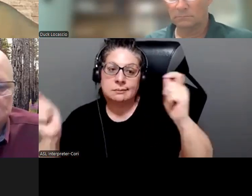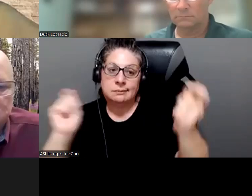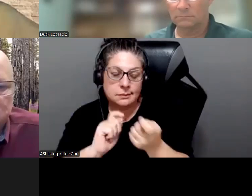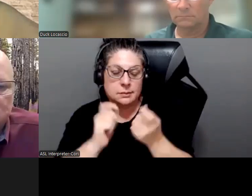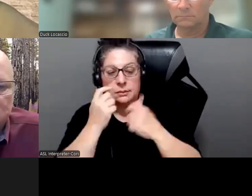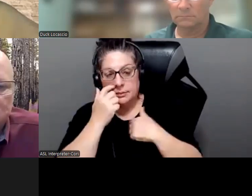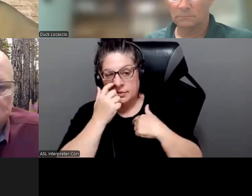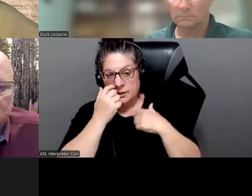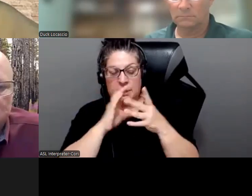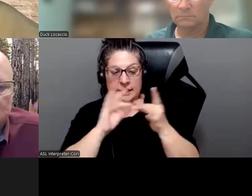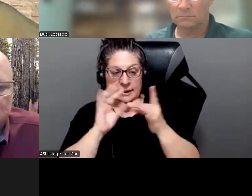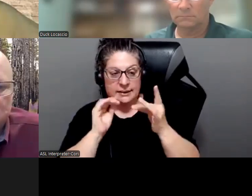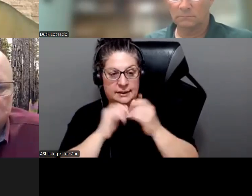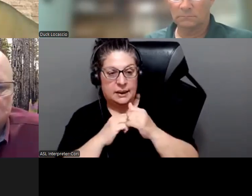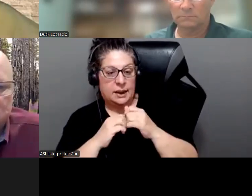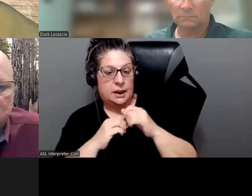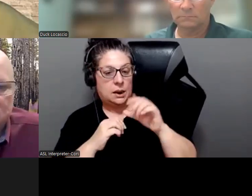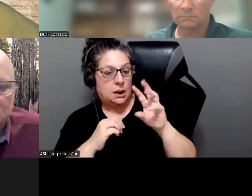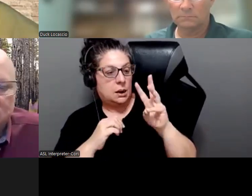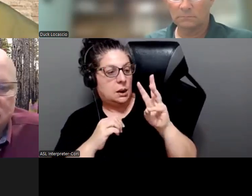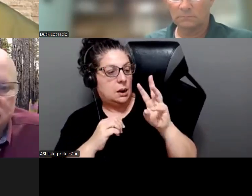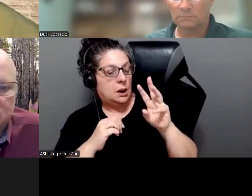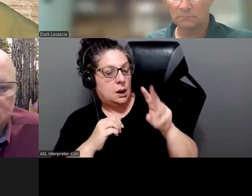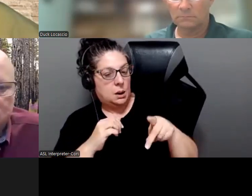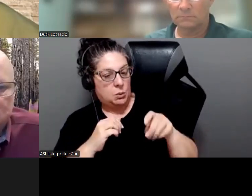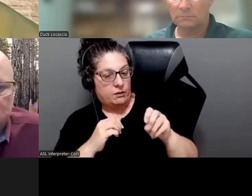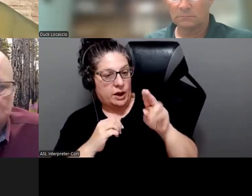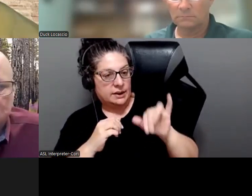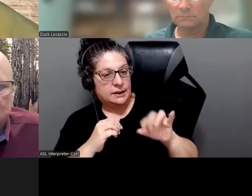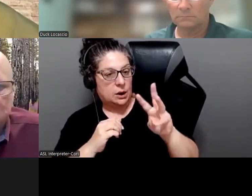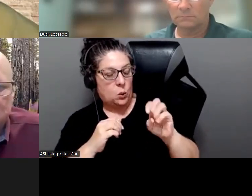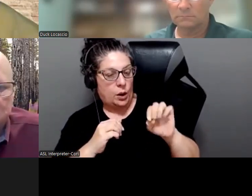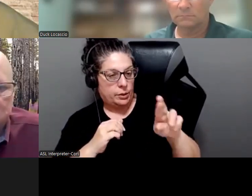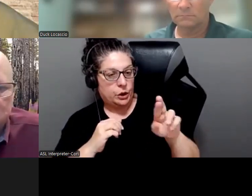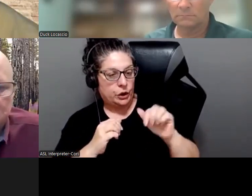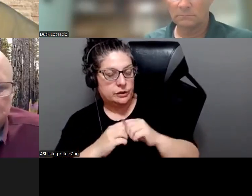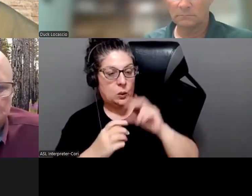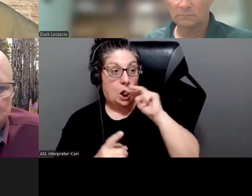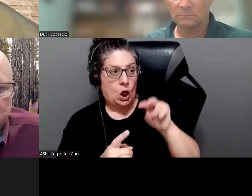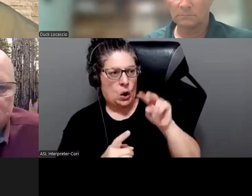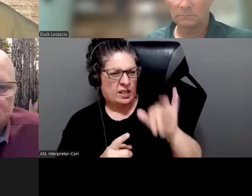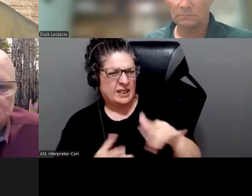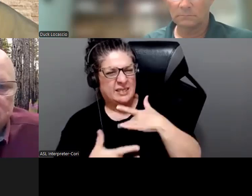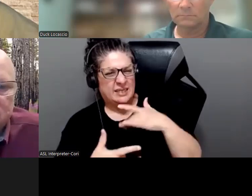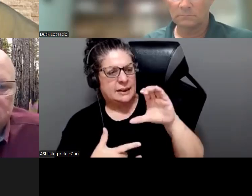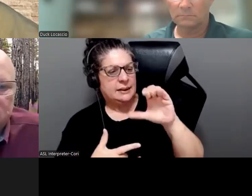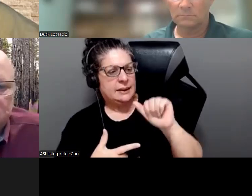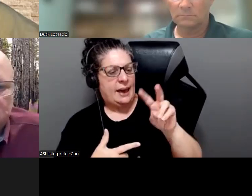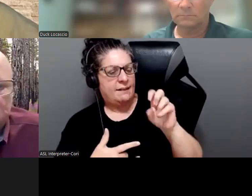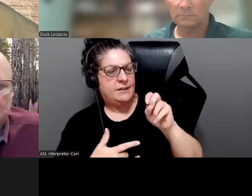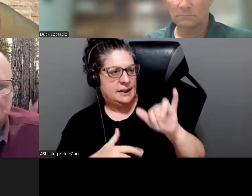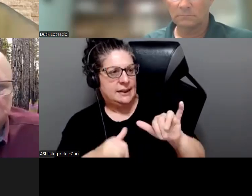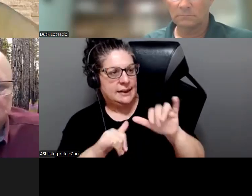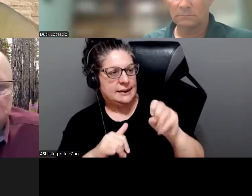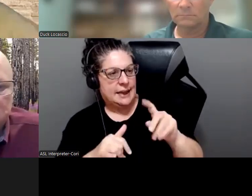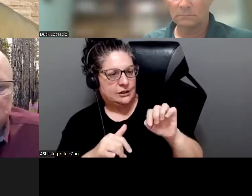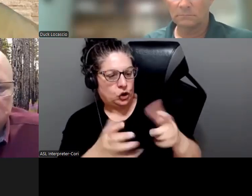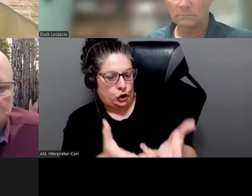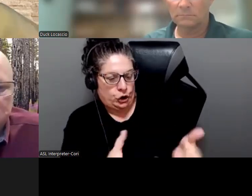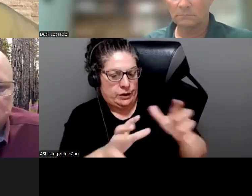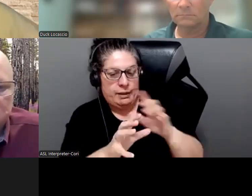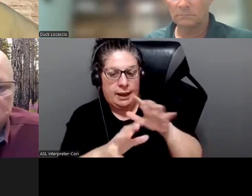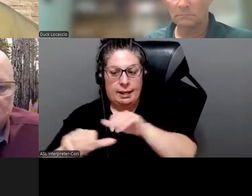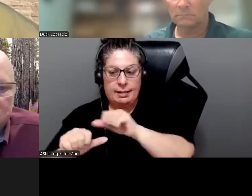I mentioned prothonotary warblers, and we look at those birds, and they're cavity nesters, and they'll leave the Carolinas, they